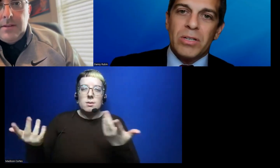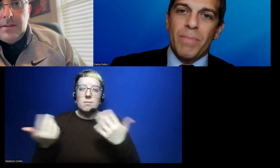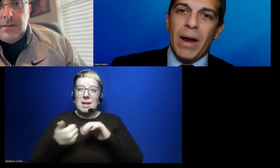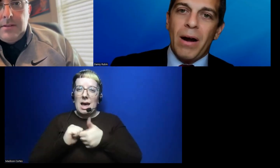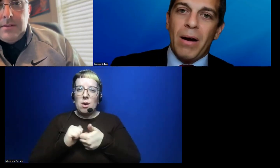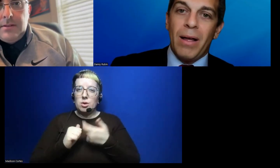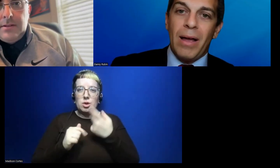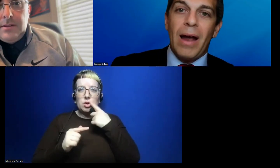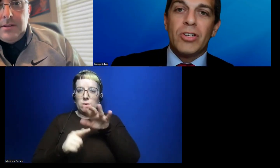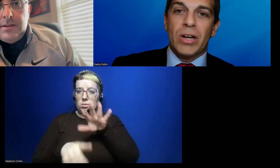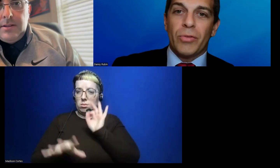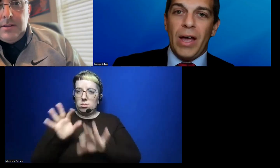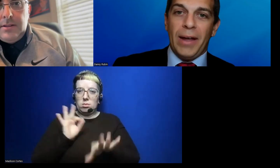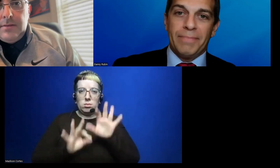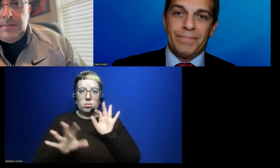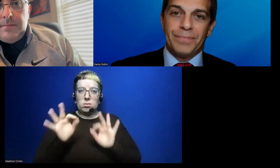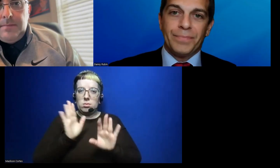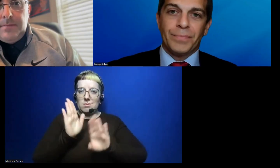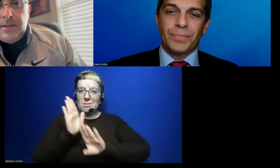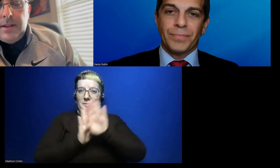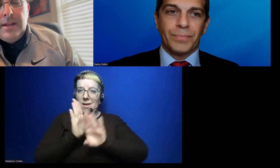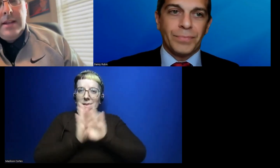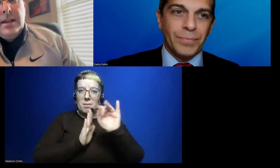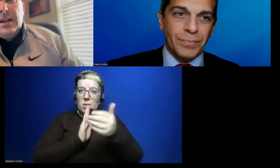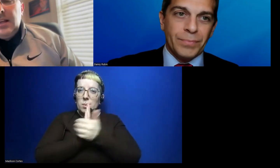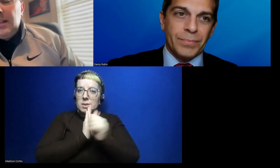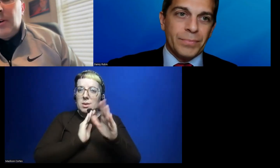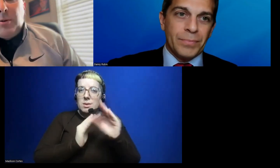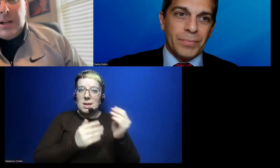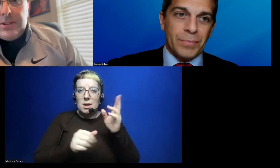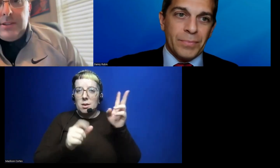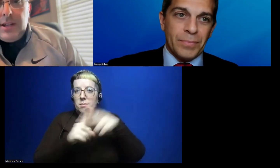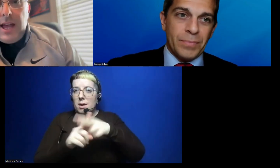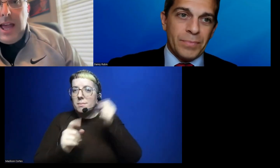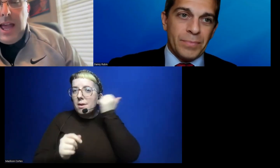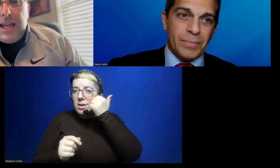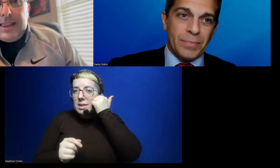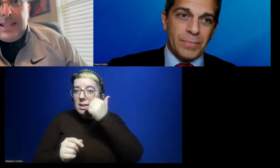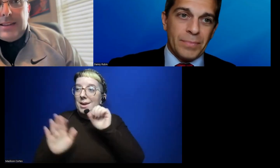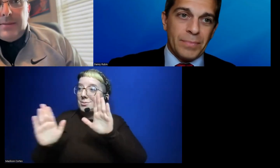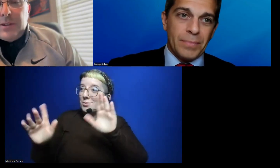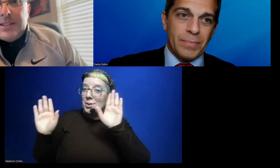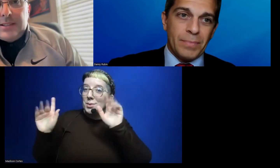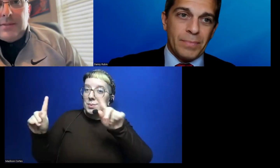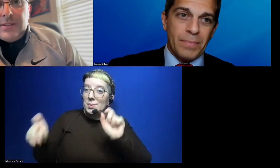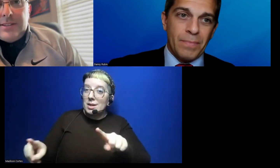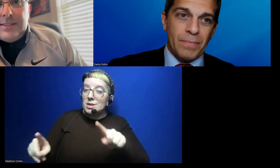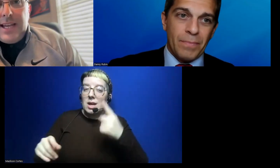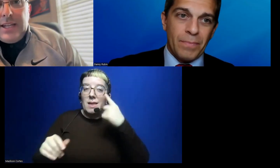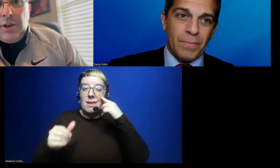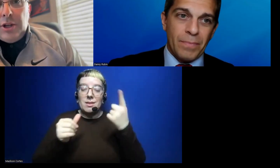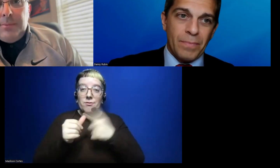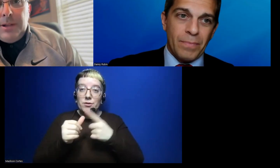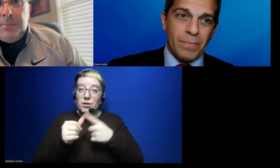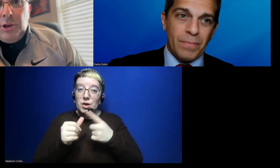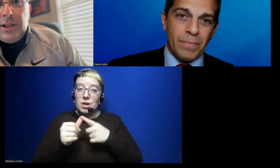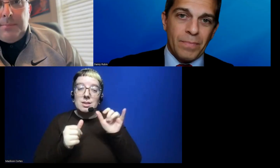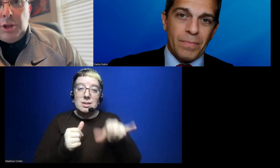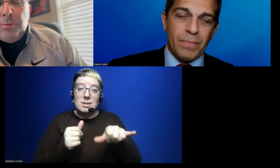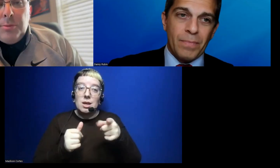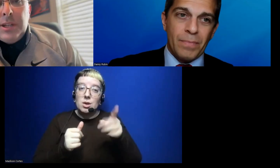these skills to bear every single day? Great question. I think the first things first is that you're